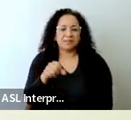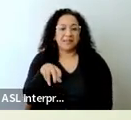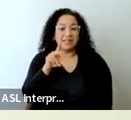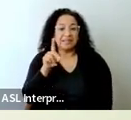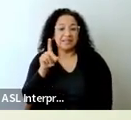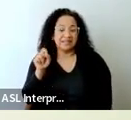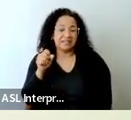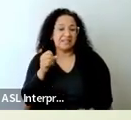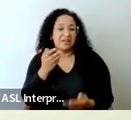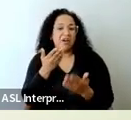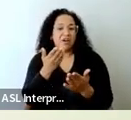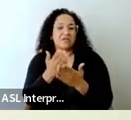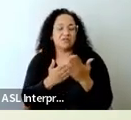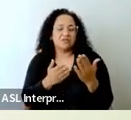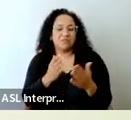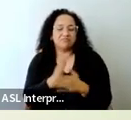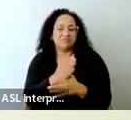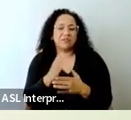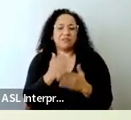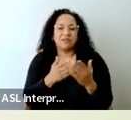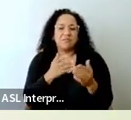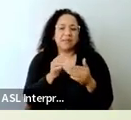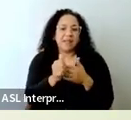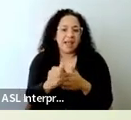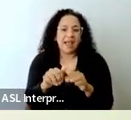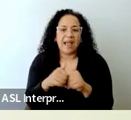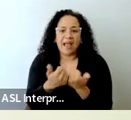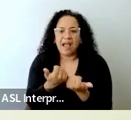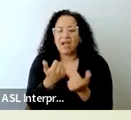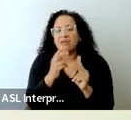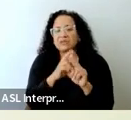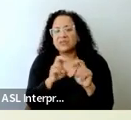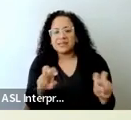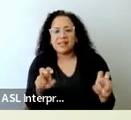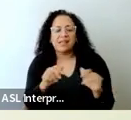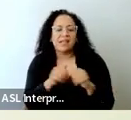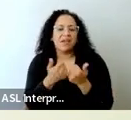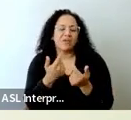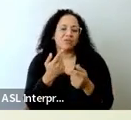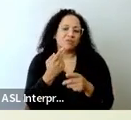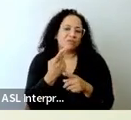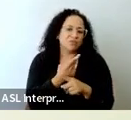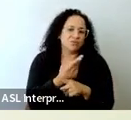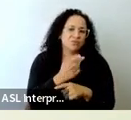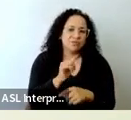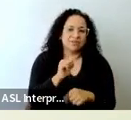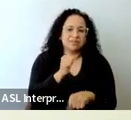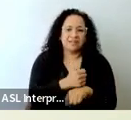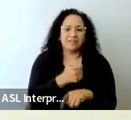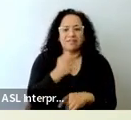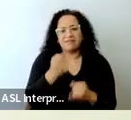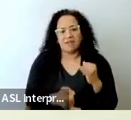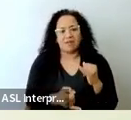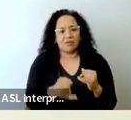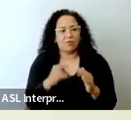in March of this year, sharing assessment tools that can be used to assess the provider's compliance with the final rule. Next